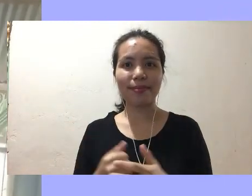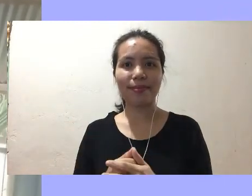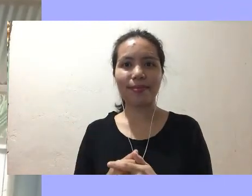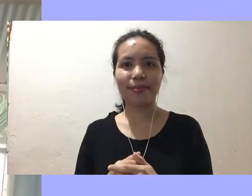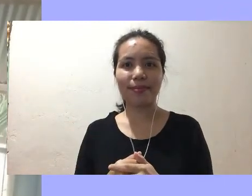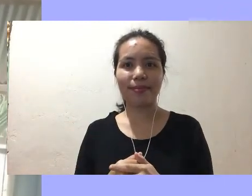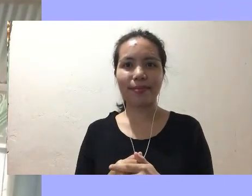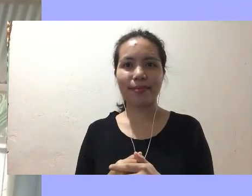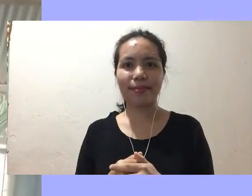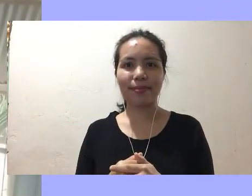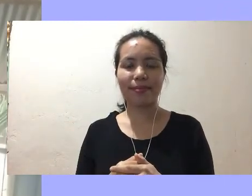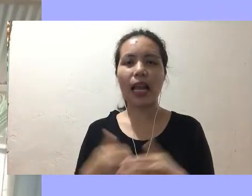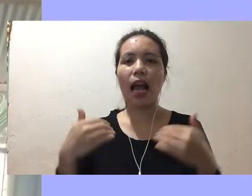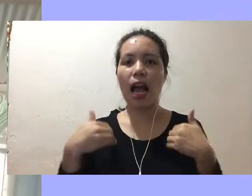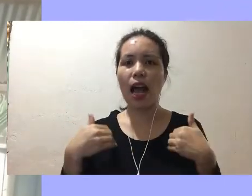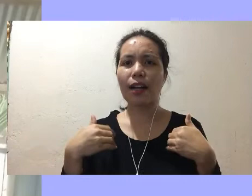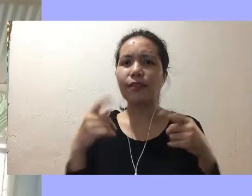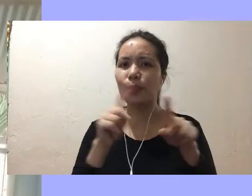Now,